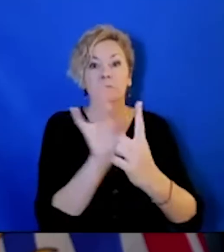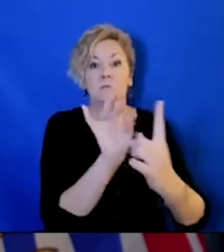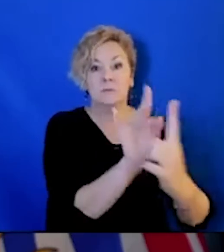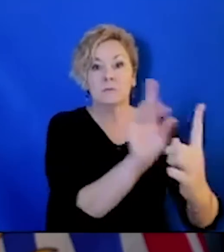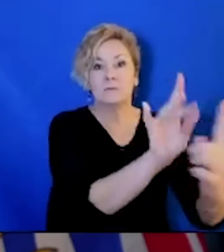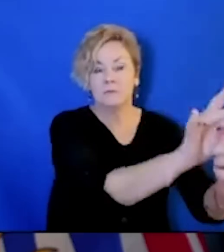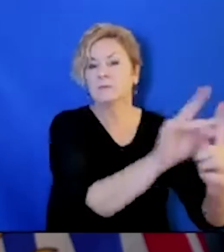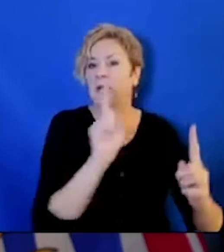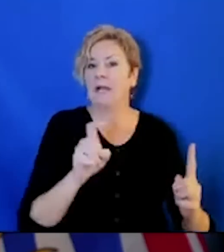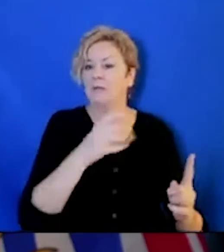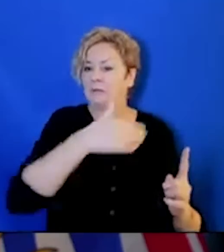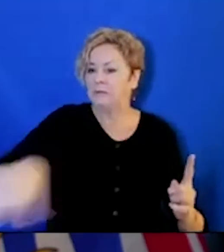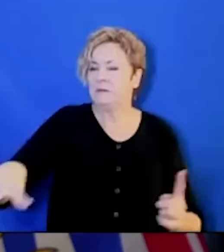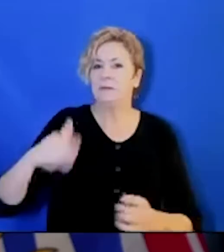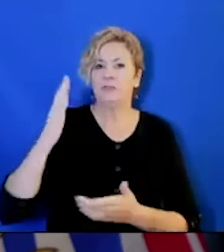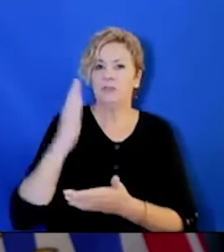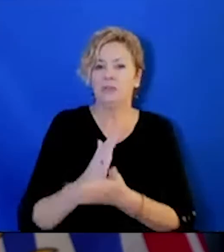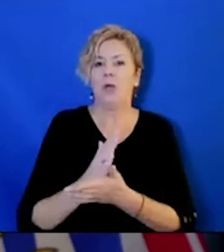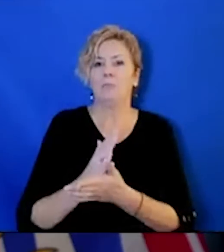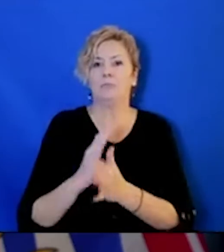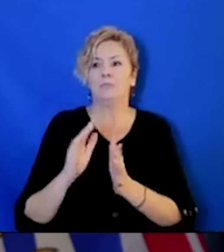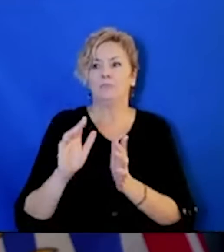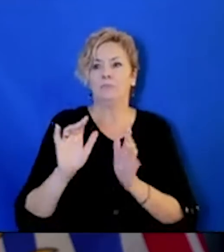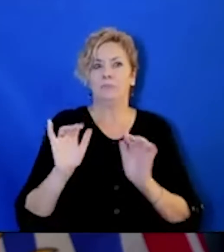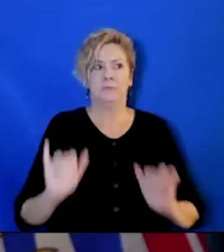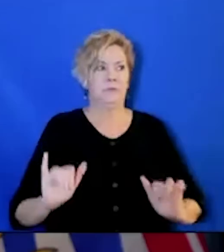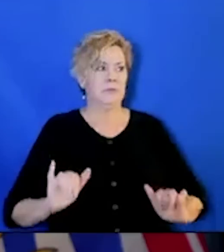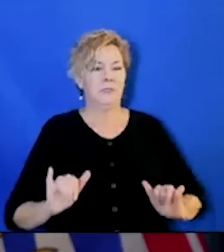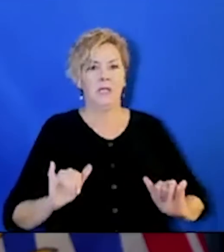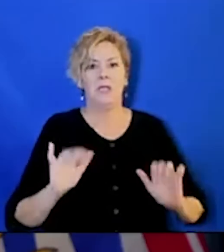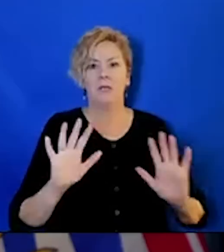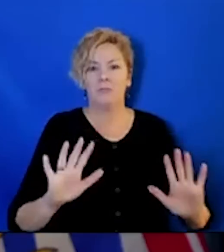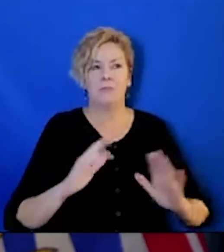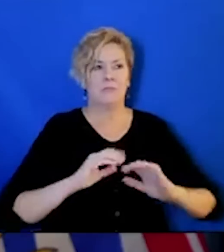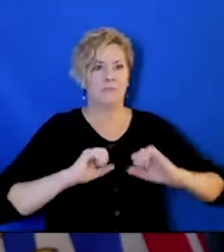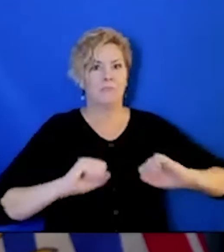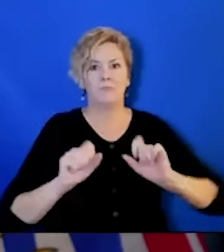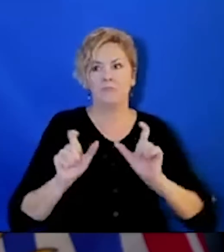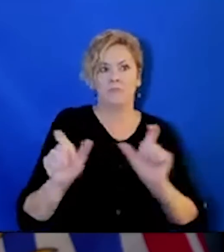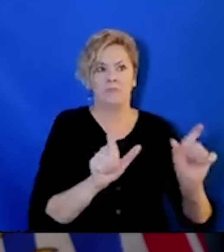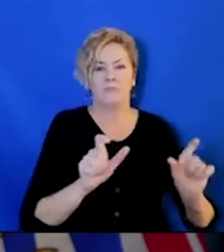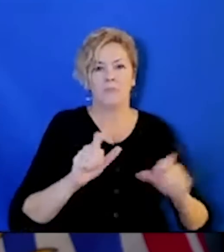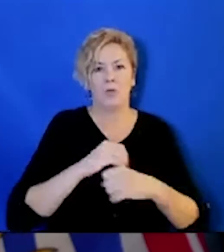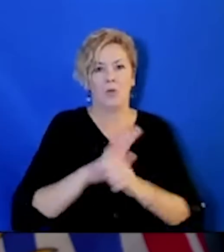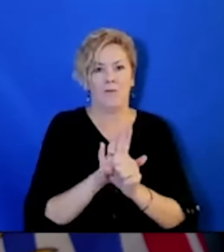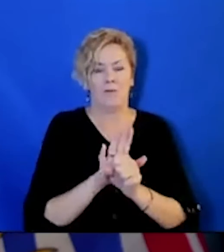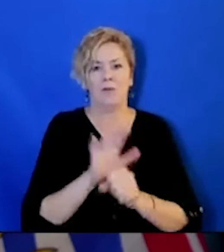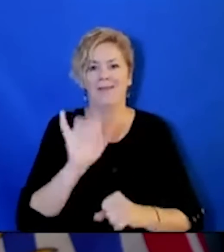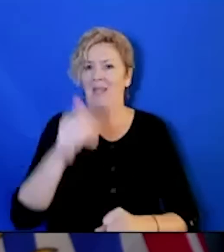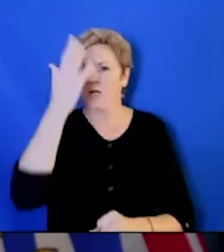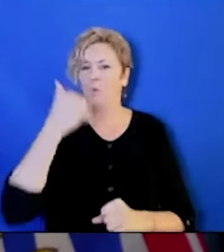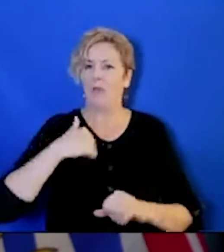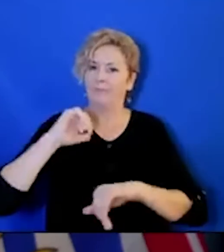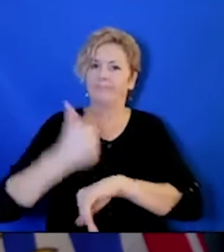down, reflecting that we are no longer exposing large numbers of people. The purpose of these orders